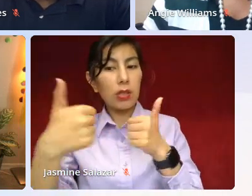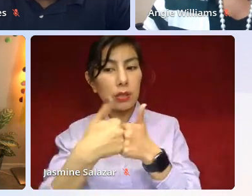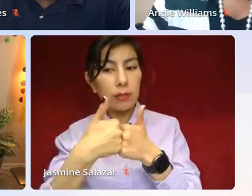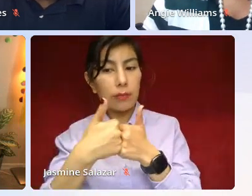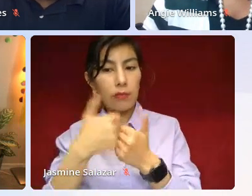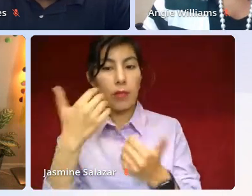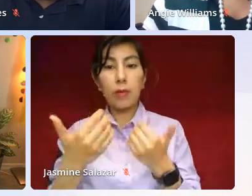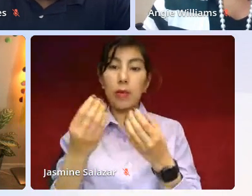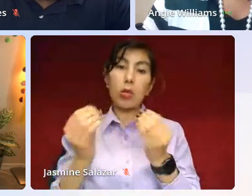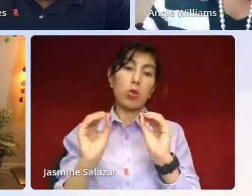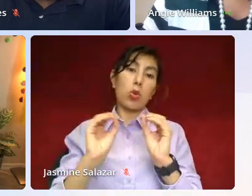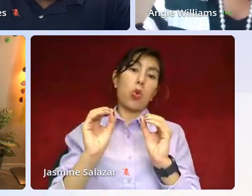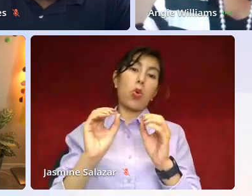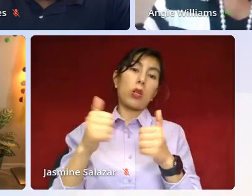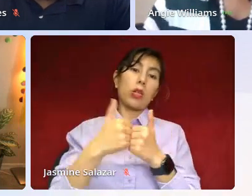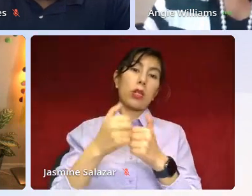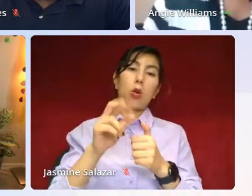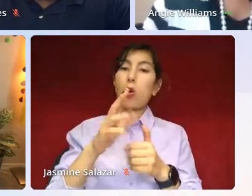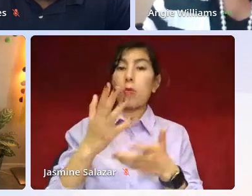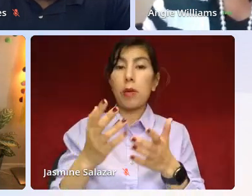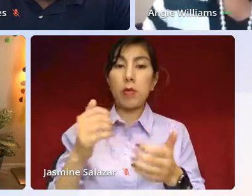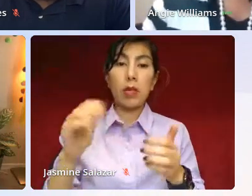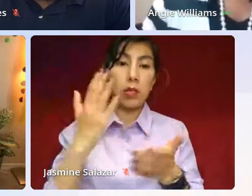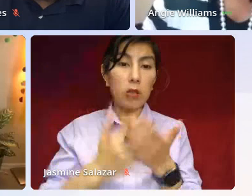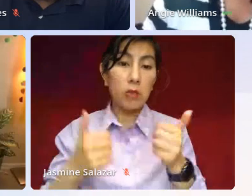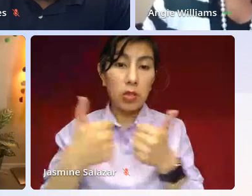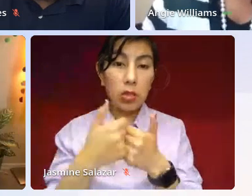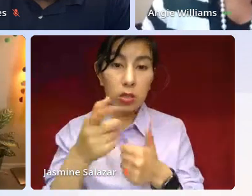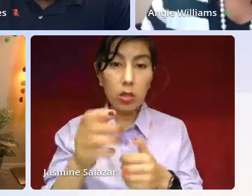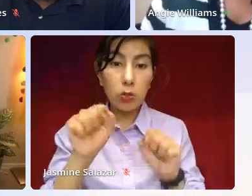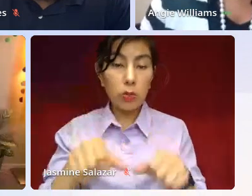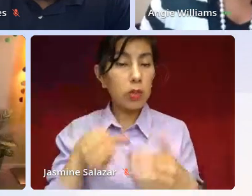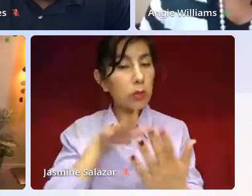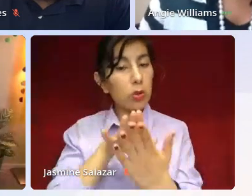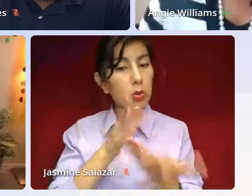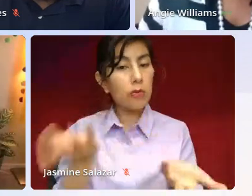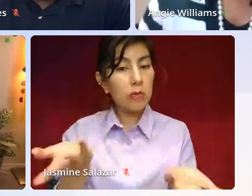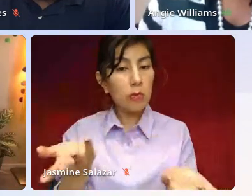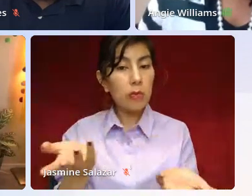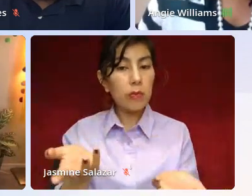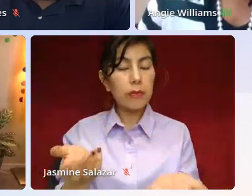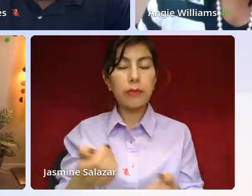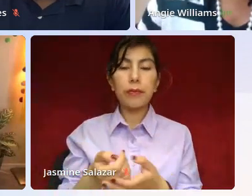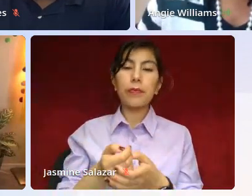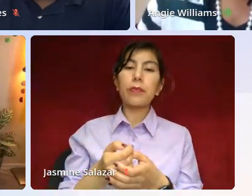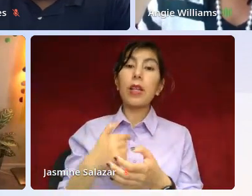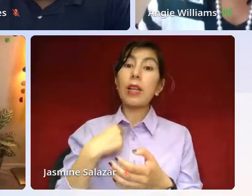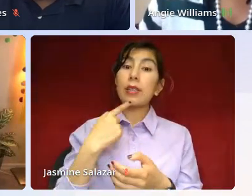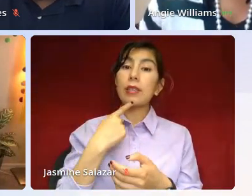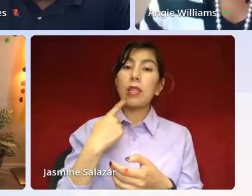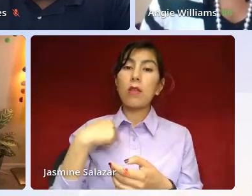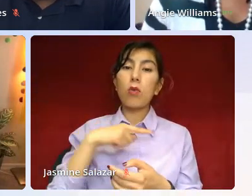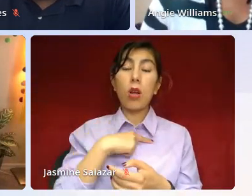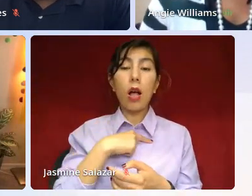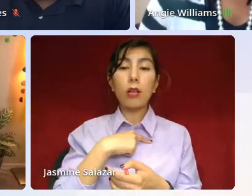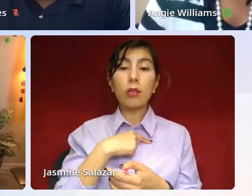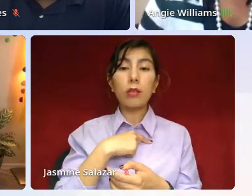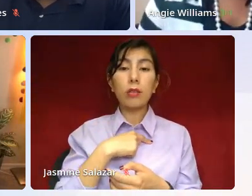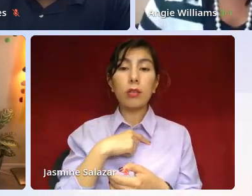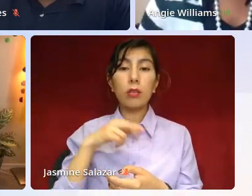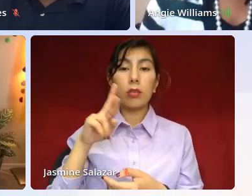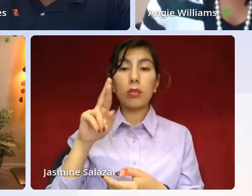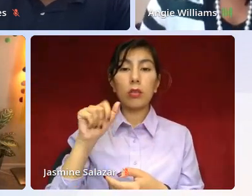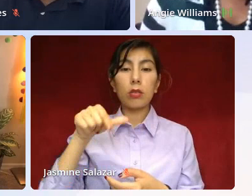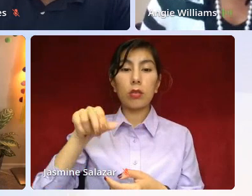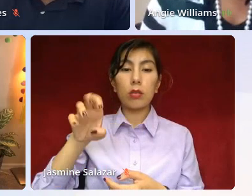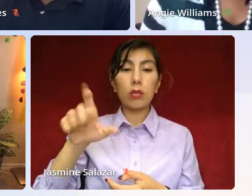no challenges, or maybe the challenges that you've been able to address? So I can say for us, Raquel was just